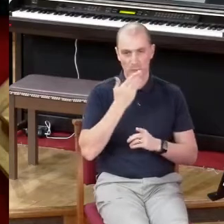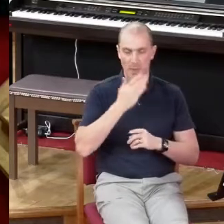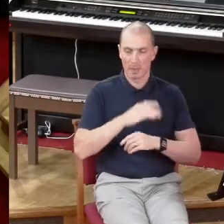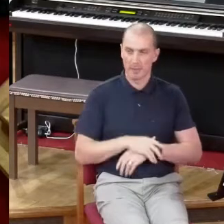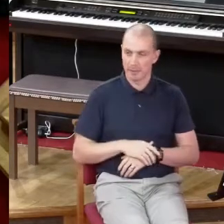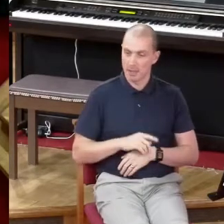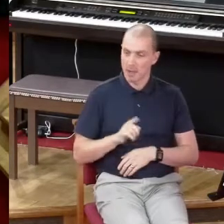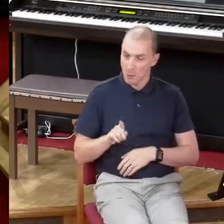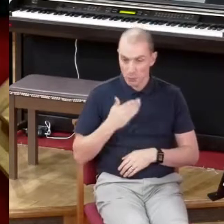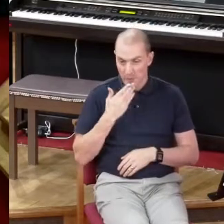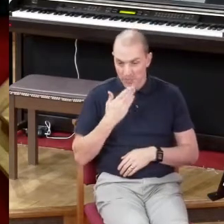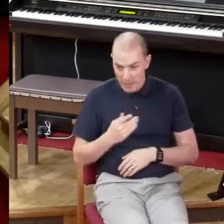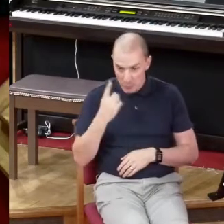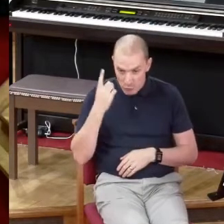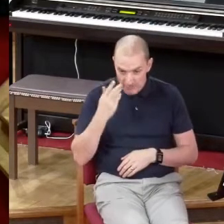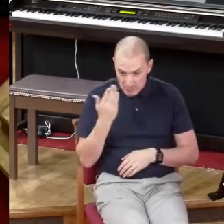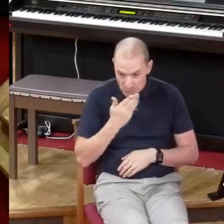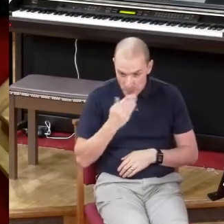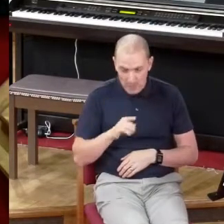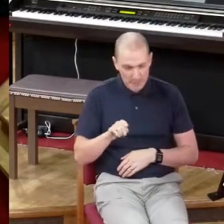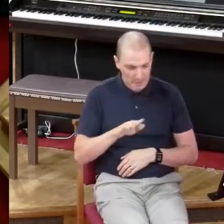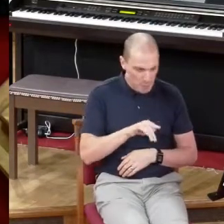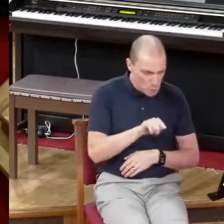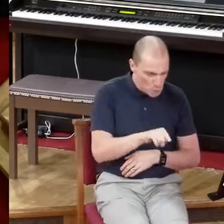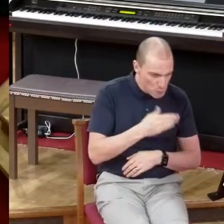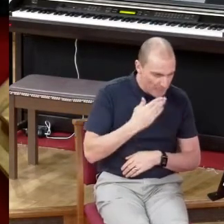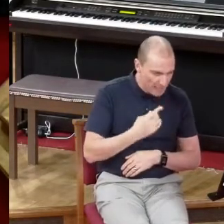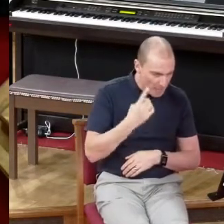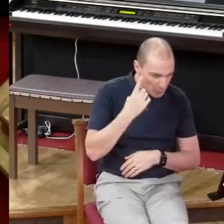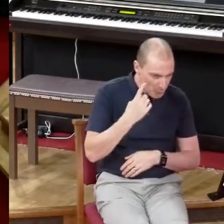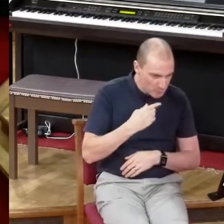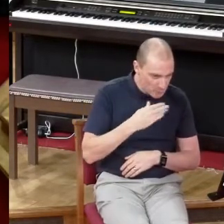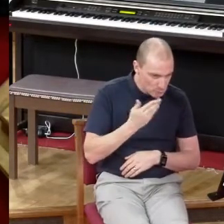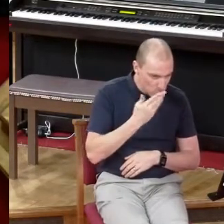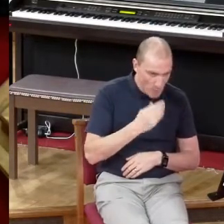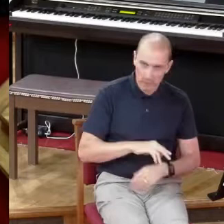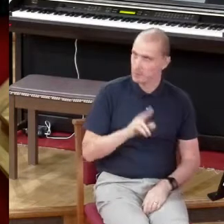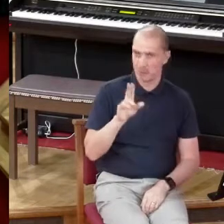Were you thanking God for school? No. No. A troll. Right? A troll.